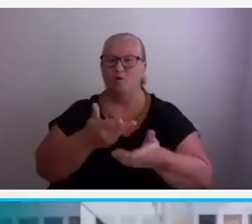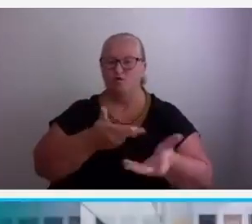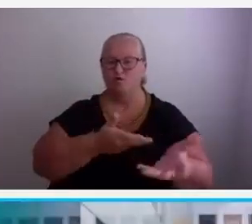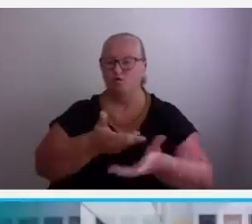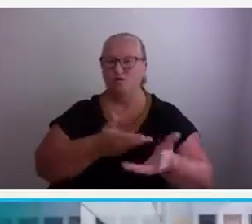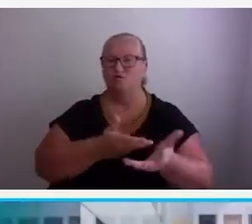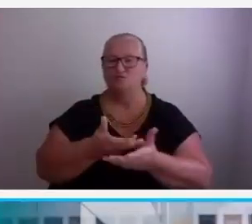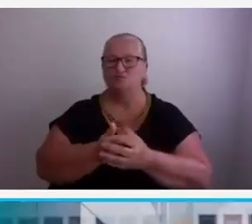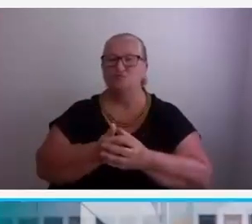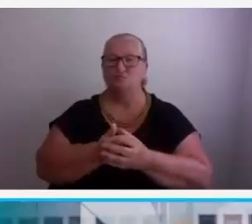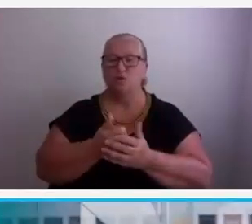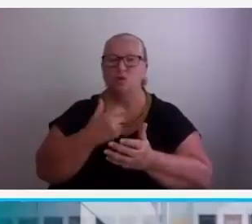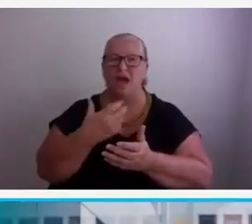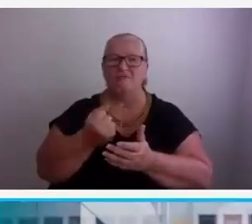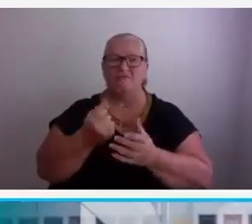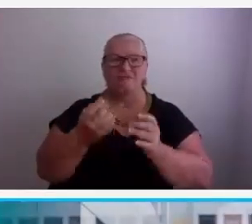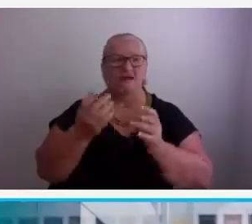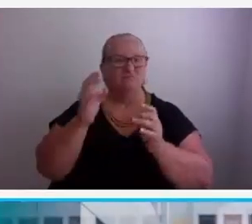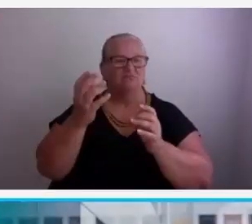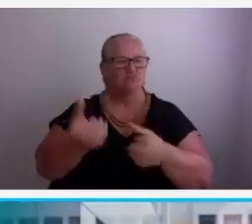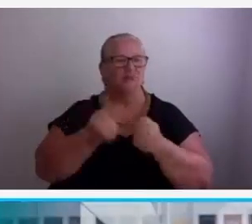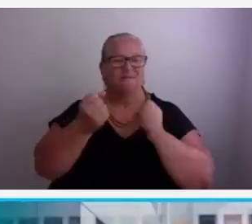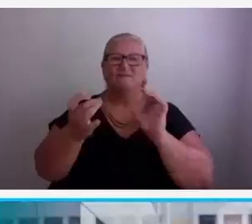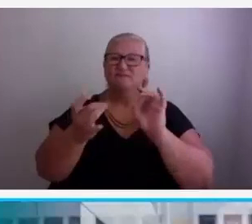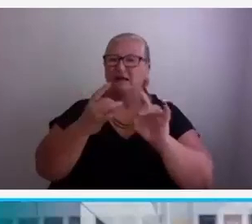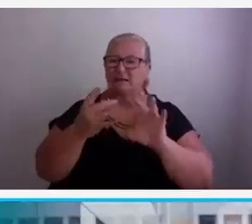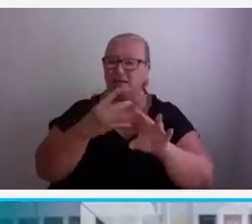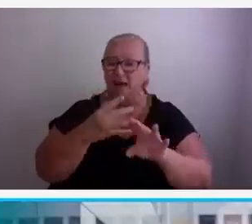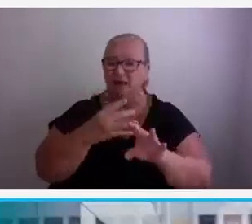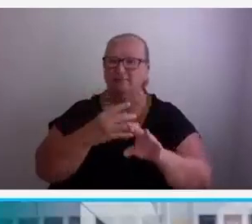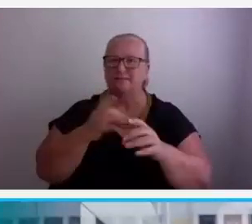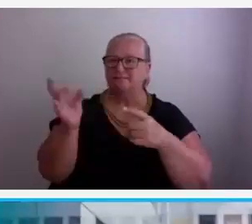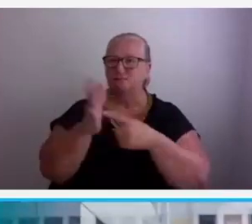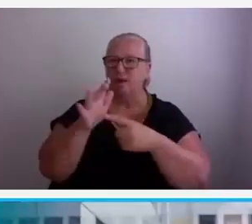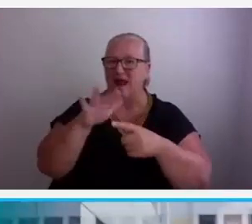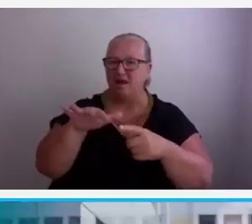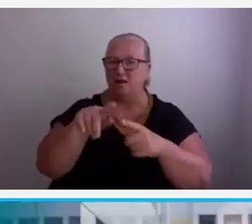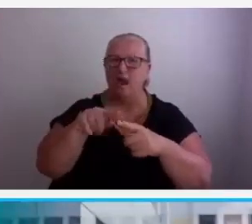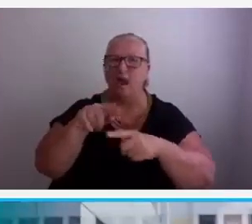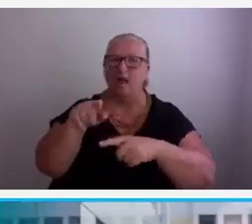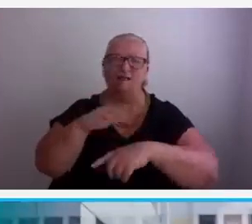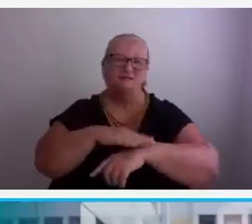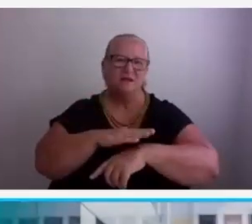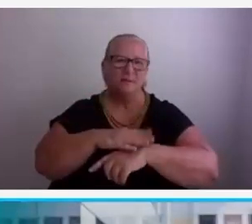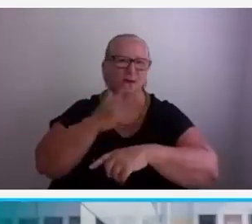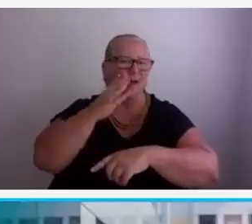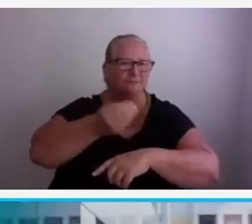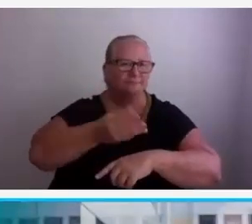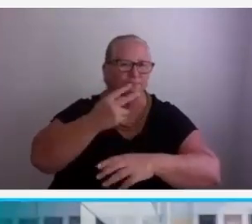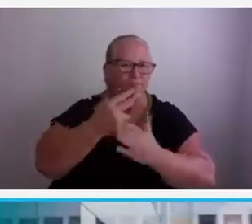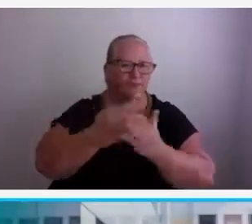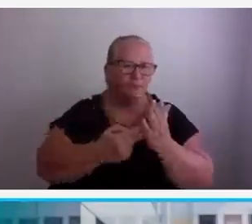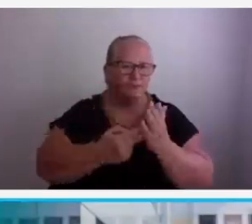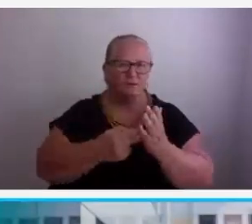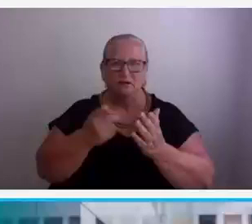sector, we have received feedback on a few key areas. These relate to the timing of the report submission, the usability,